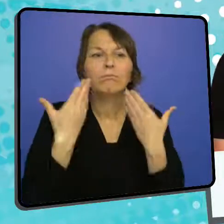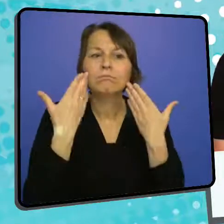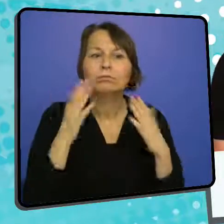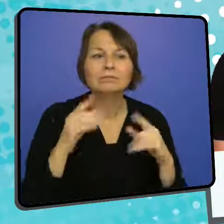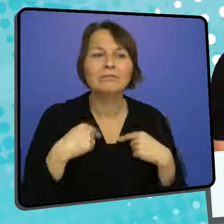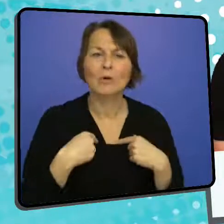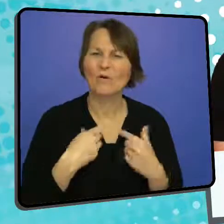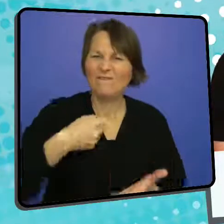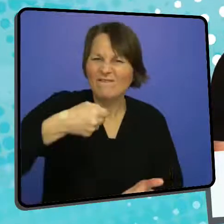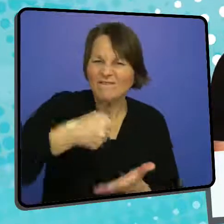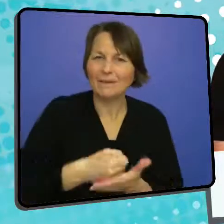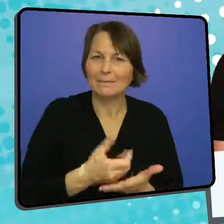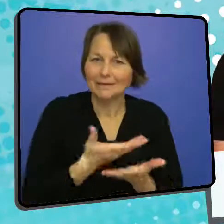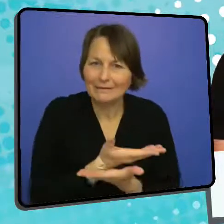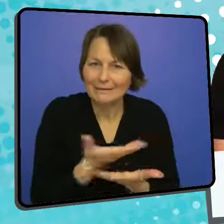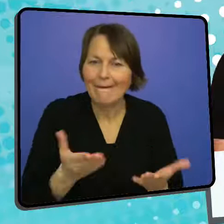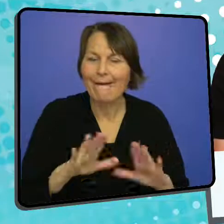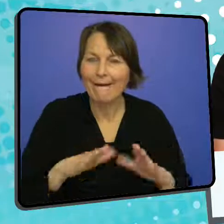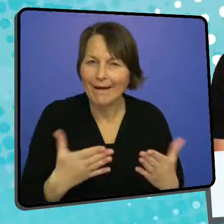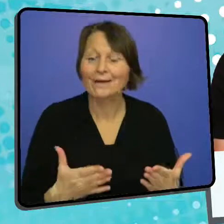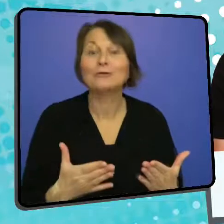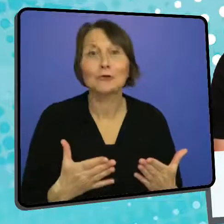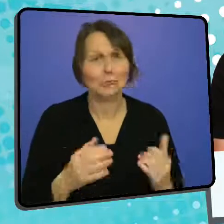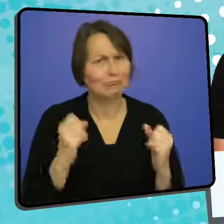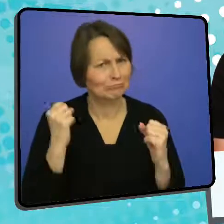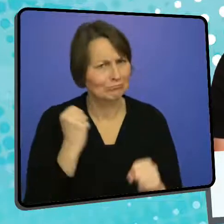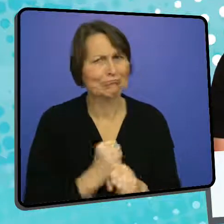how fundamental things are. So it's definitely a journey.